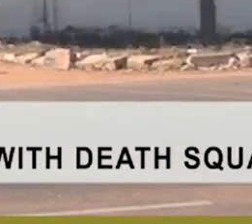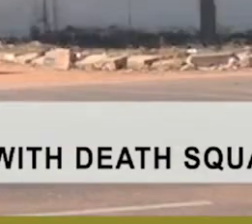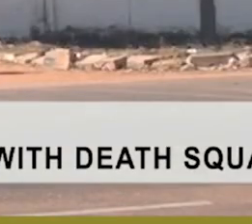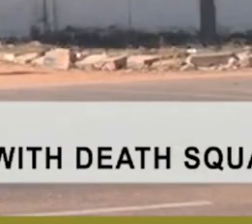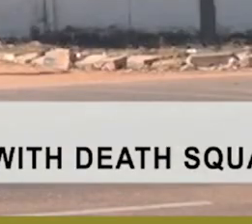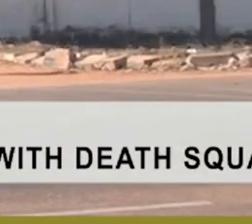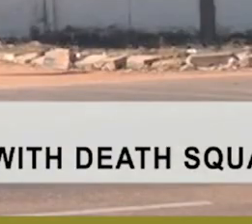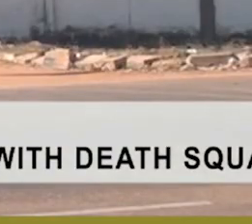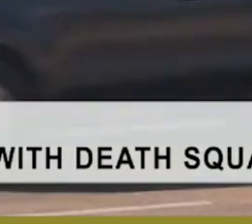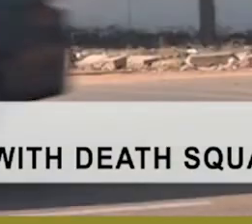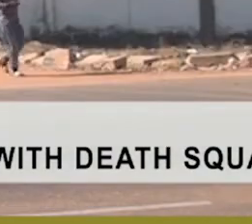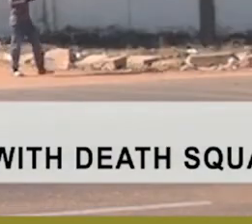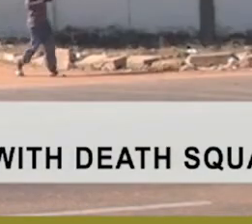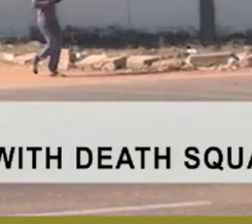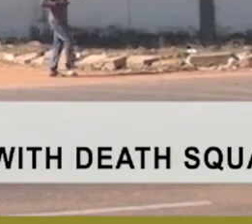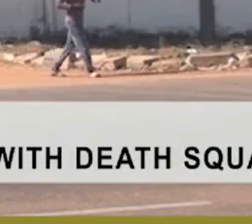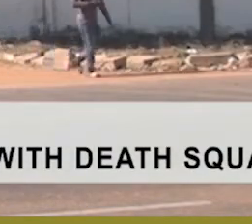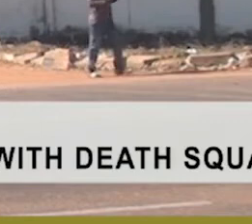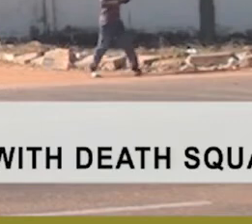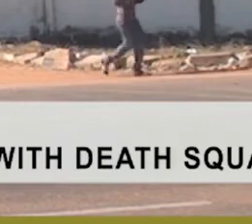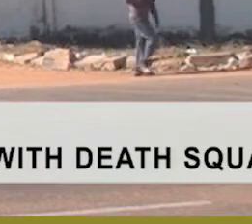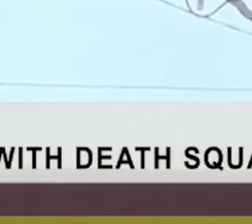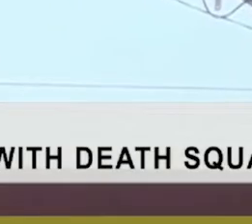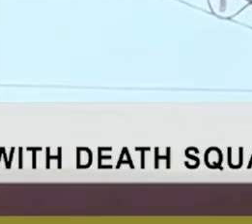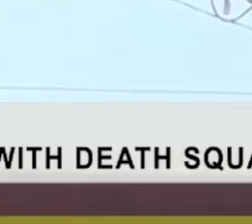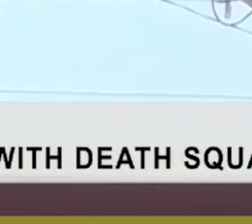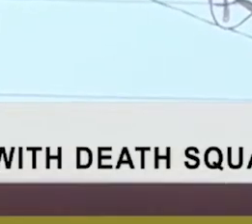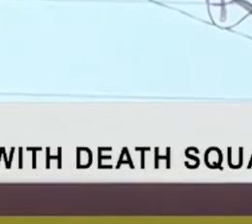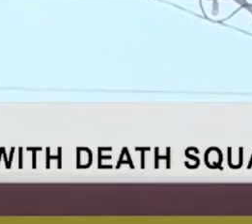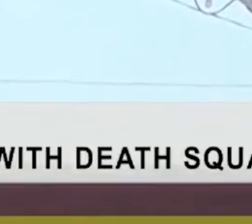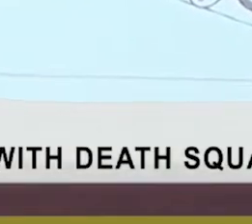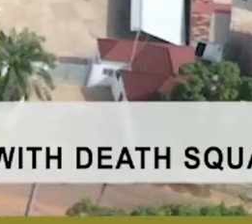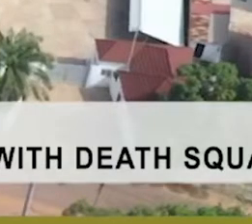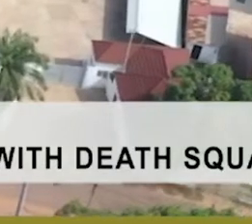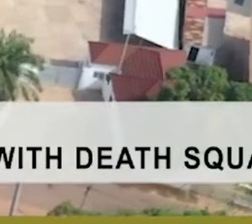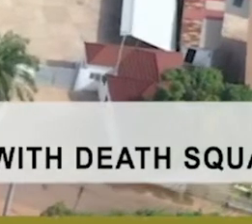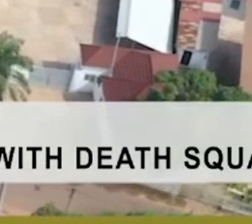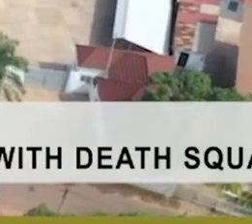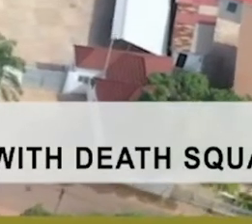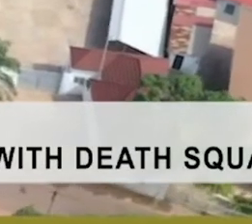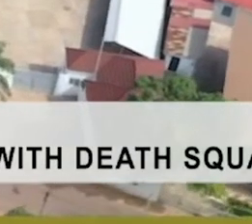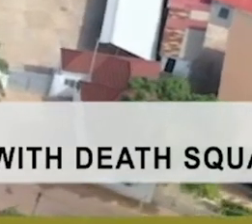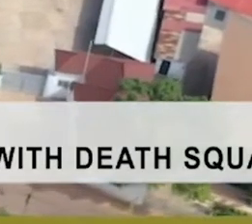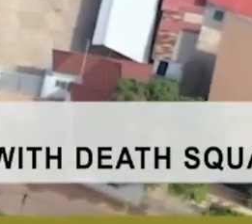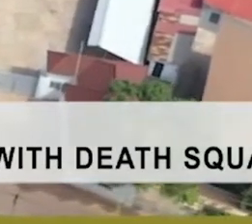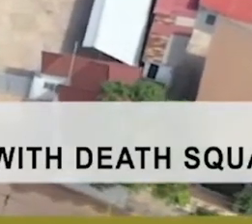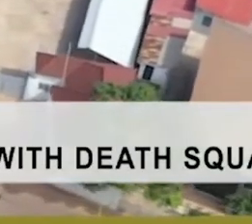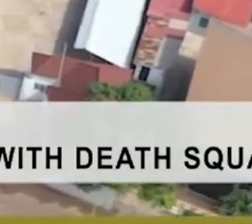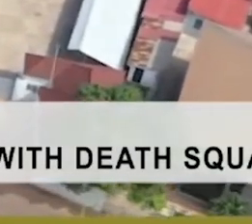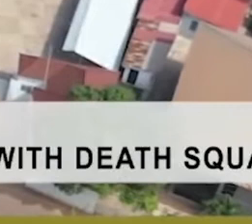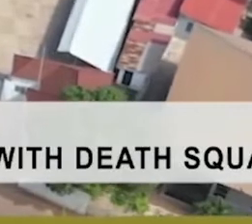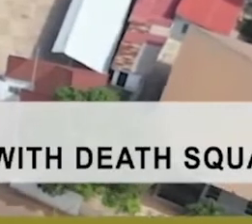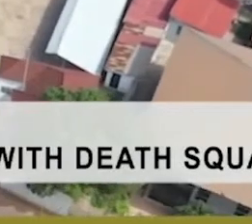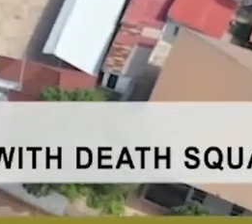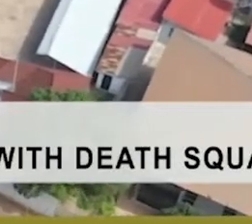up at Mile 2, the country's central prison, and faced torture at the headquarters of the National Intelligence Agency. He said he was forced